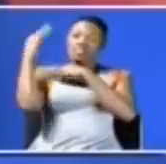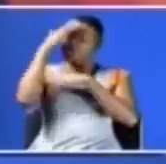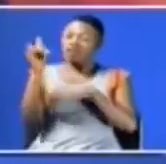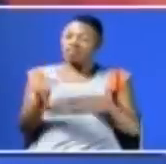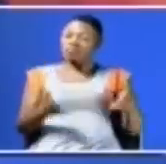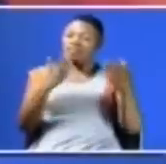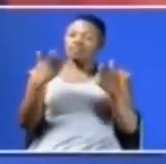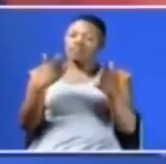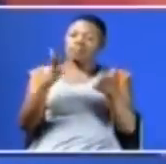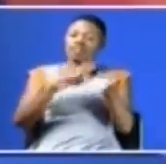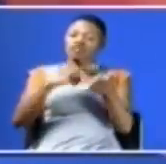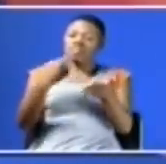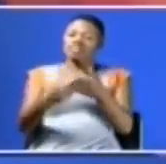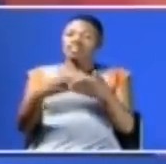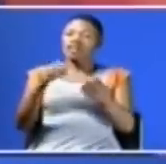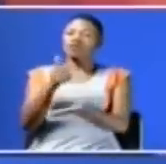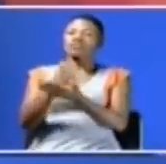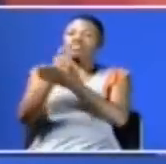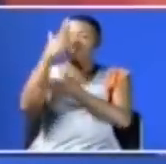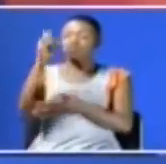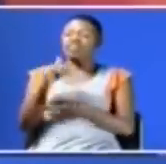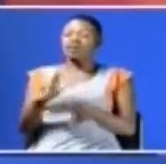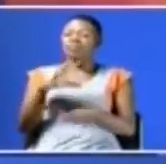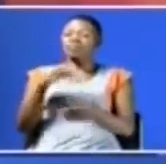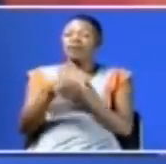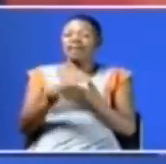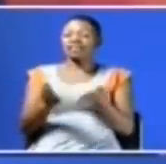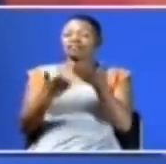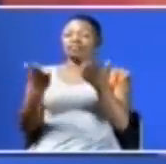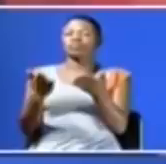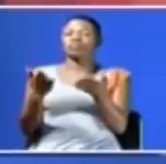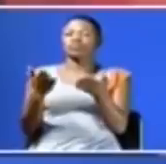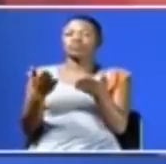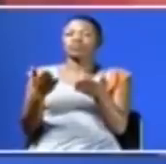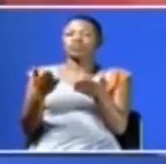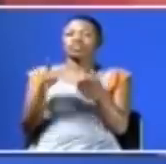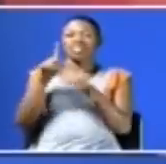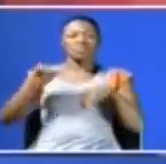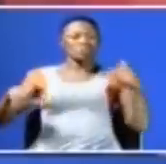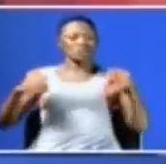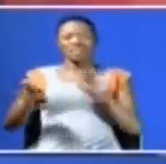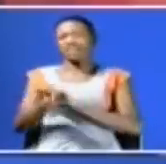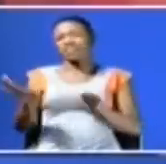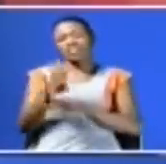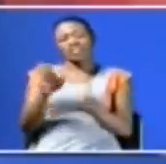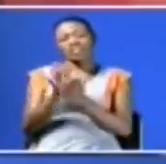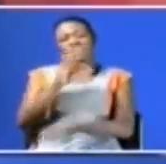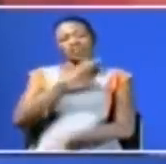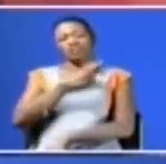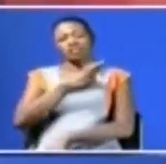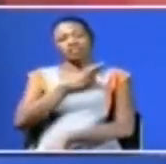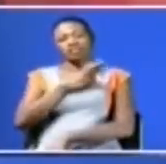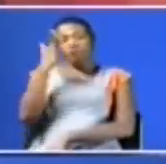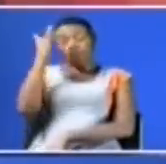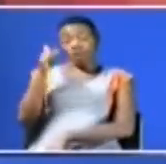why they are given resources, that's why they are funded. And you know, just like, you know, they enjoy all those trappings and all those benefits. The idea is so